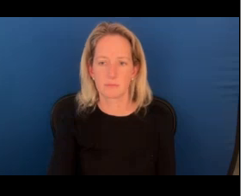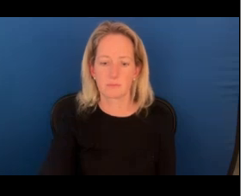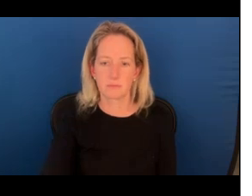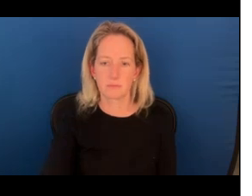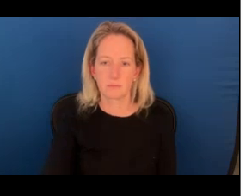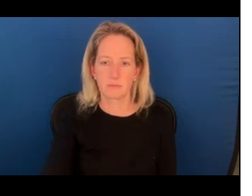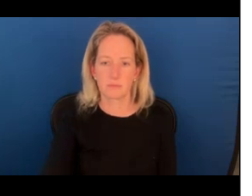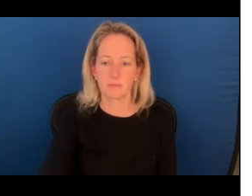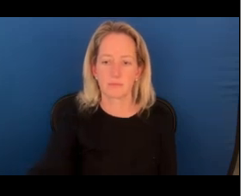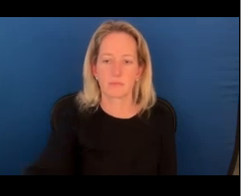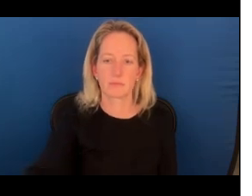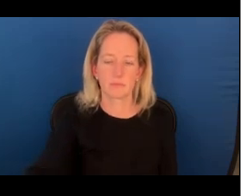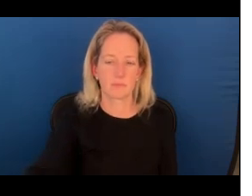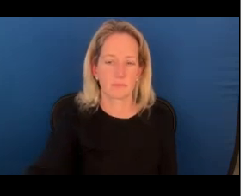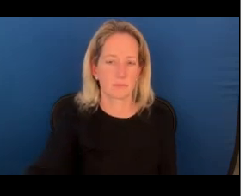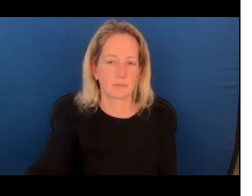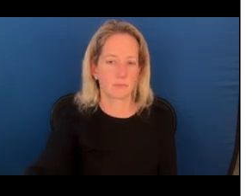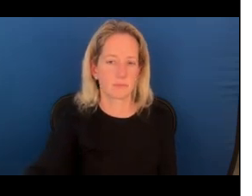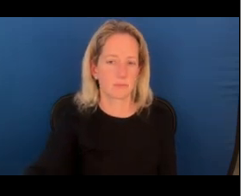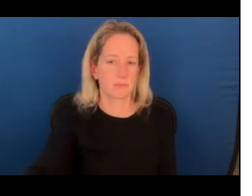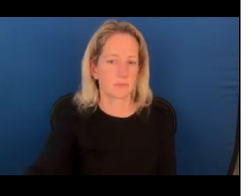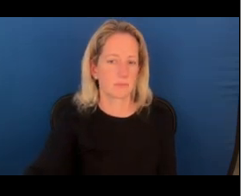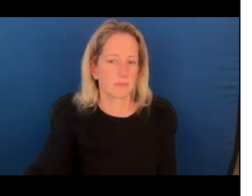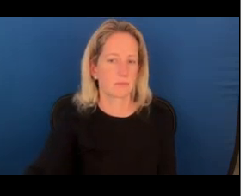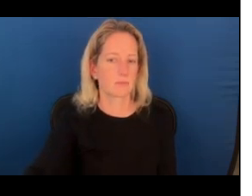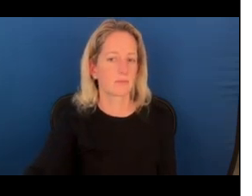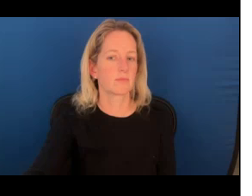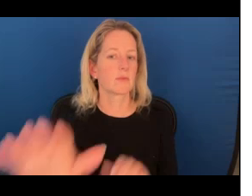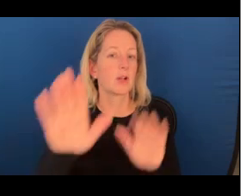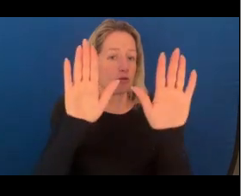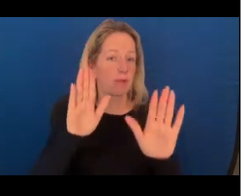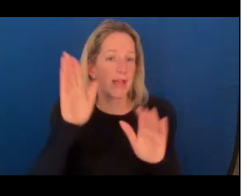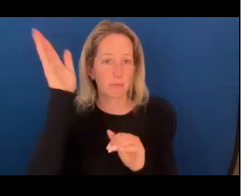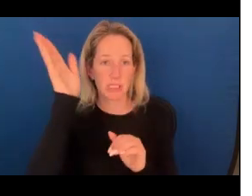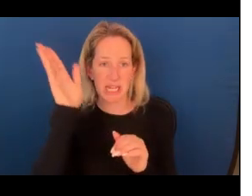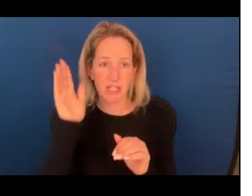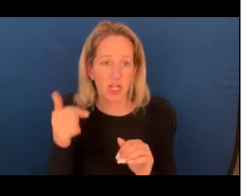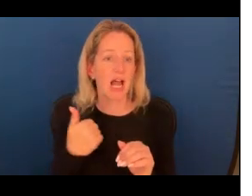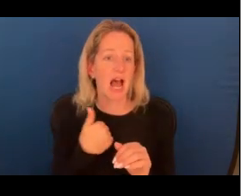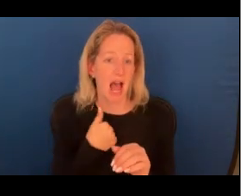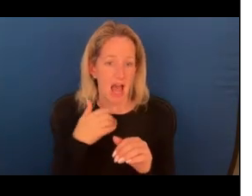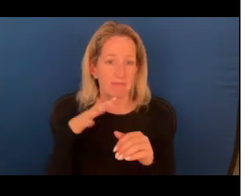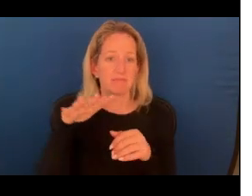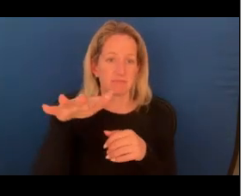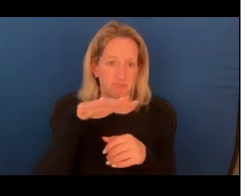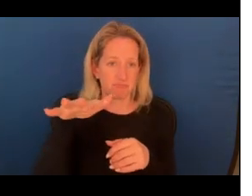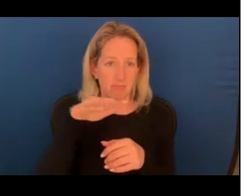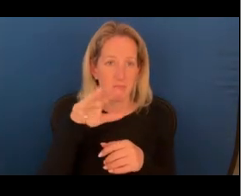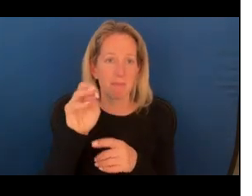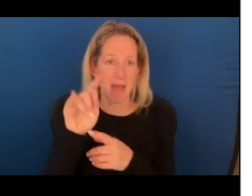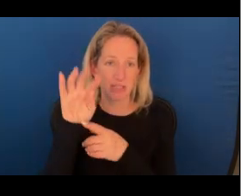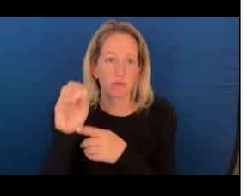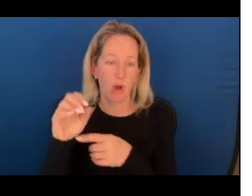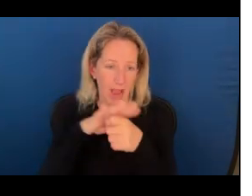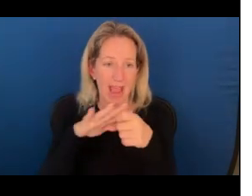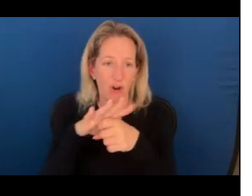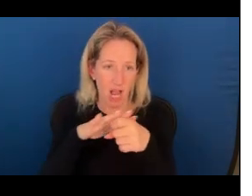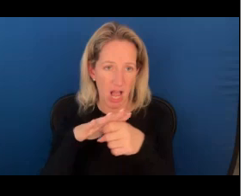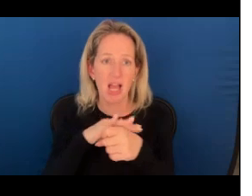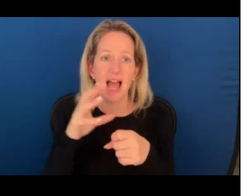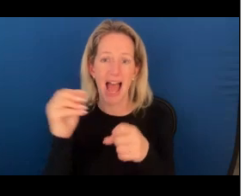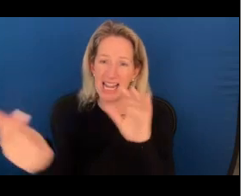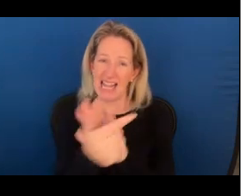Great presentation. I'm in the Philly metro area, and C&D waste is a huge issue for us with illegal dumping. Have